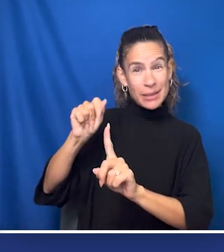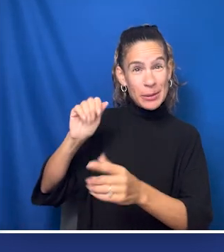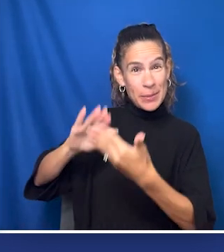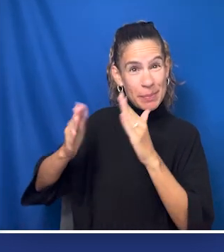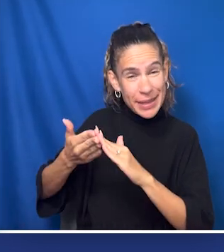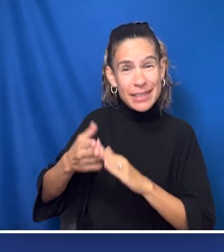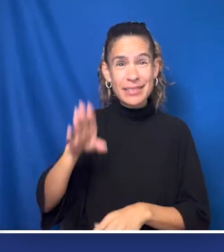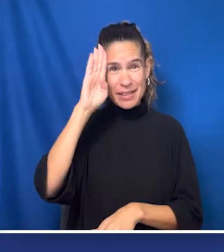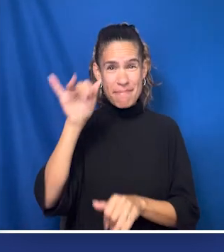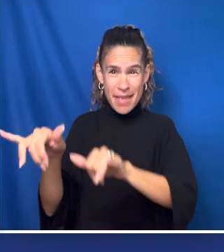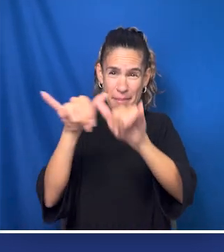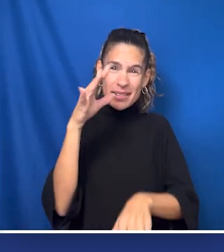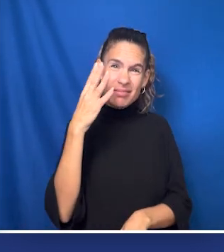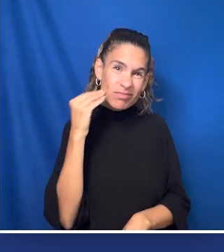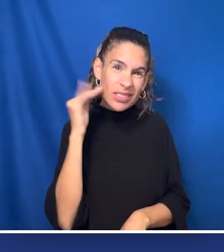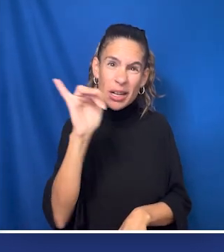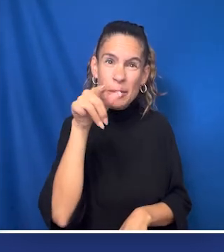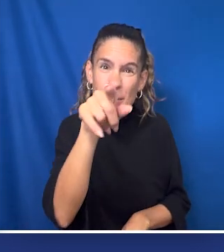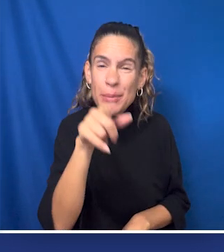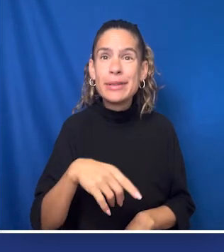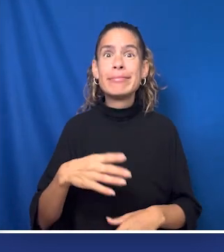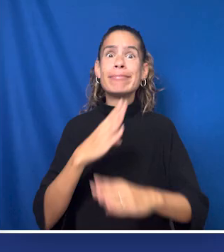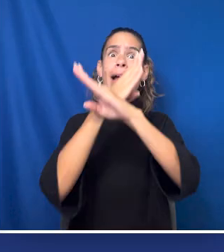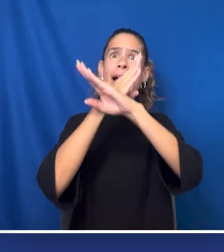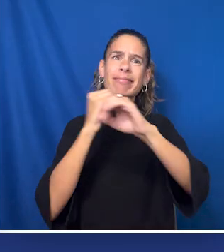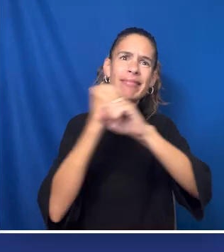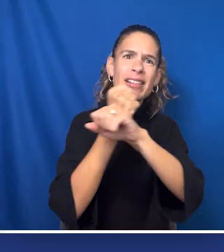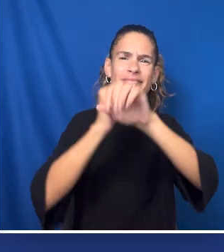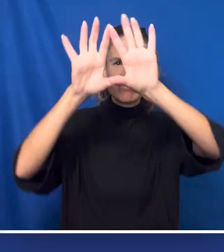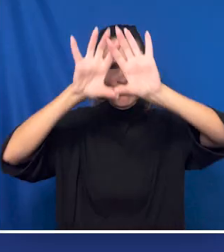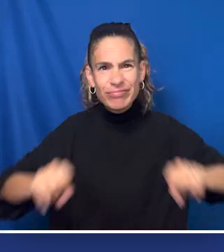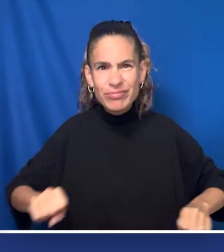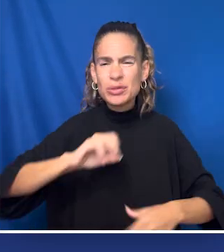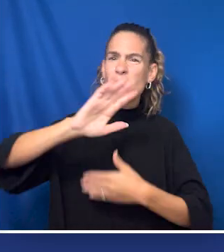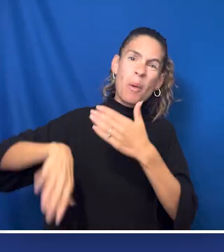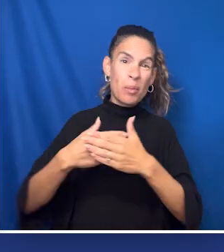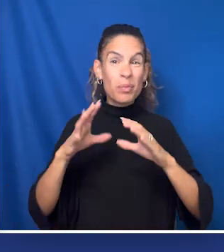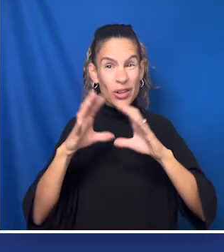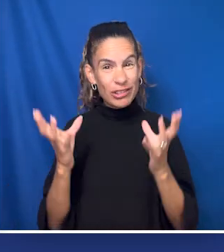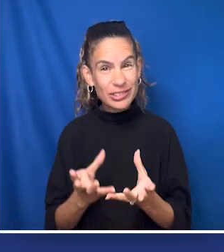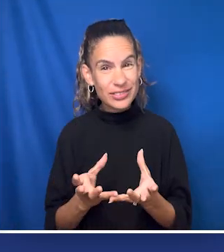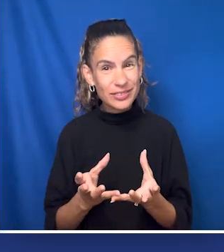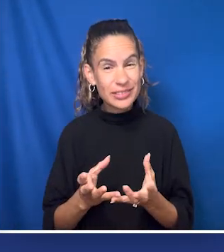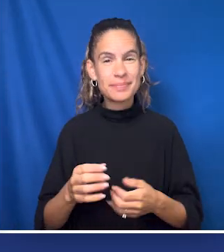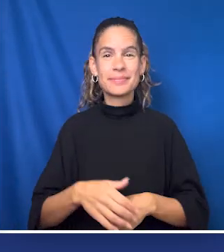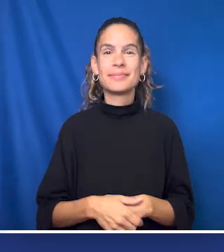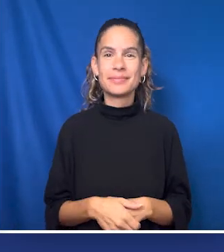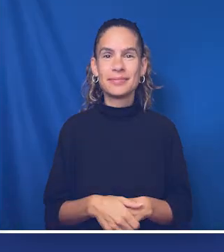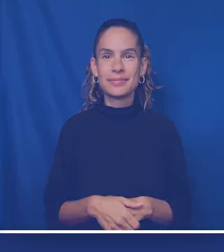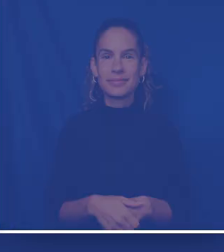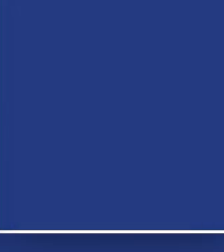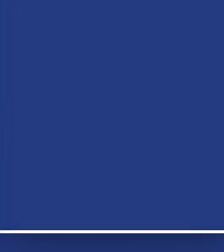You always have the support of the disability community. People just like you fighting to break down barriers all over the